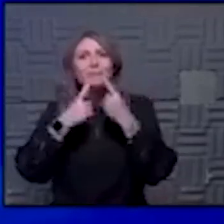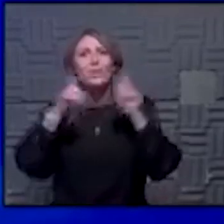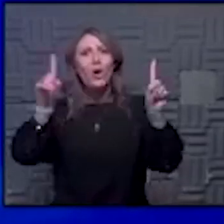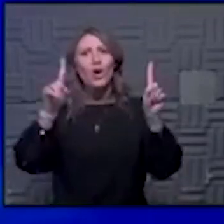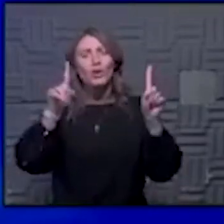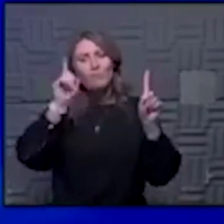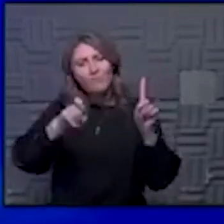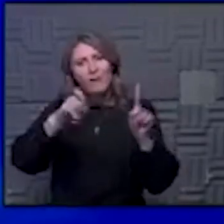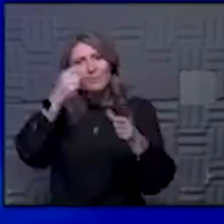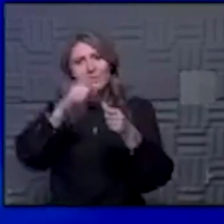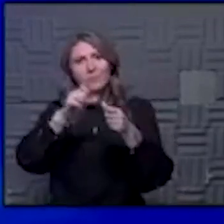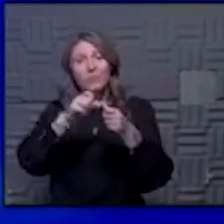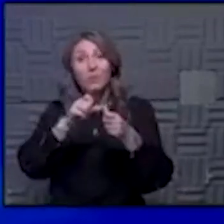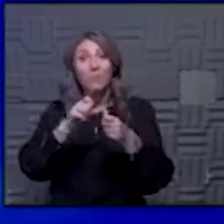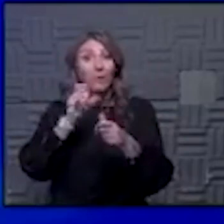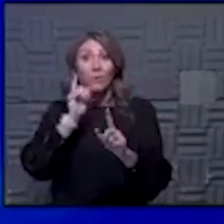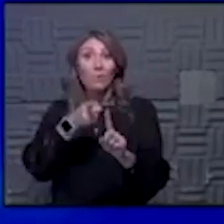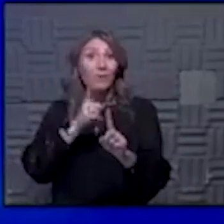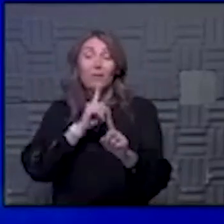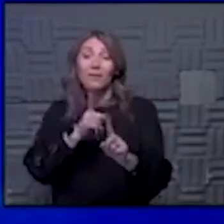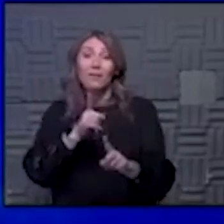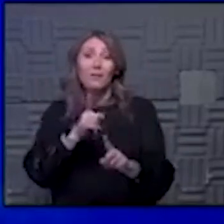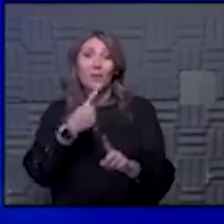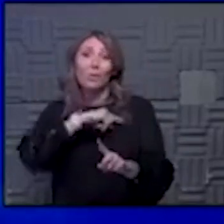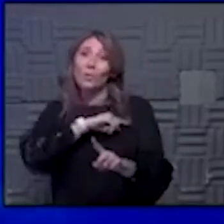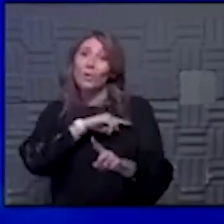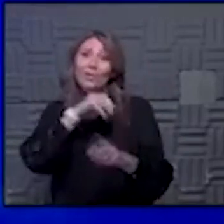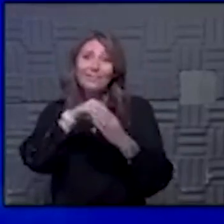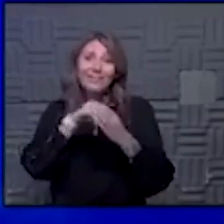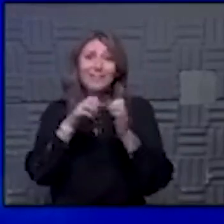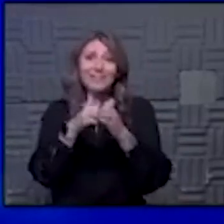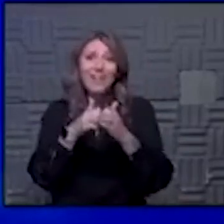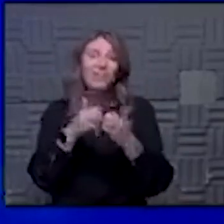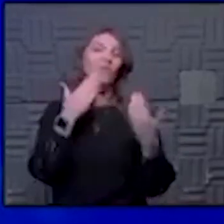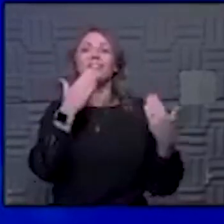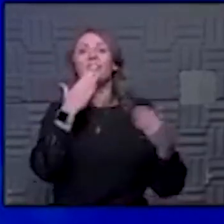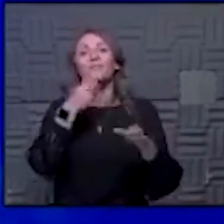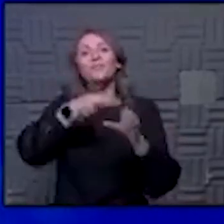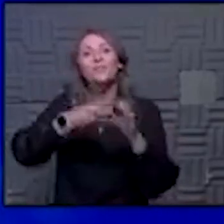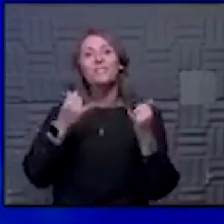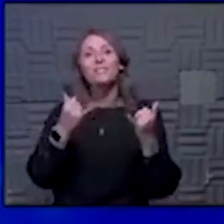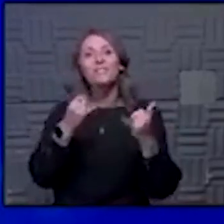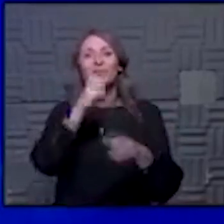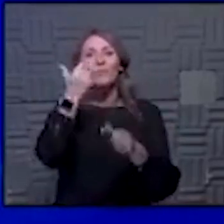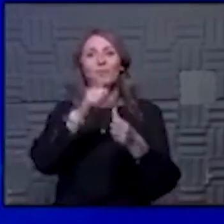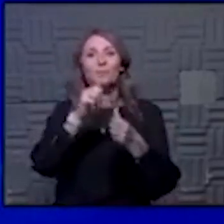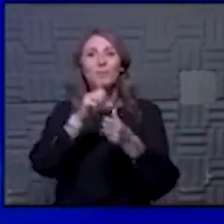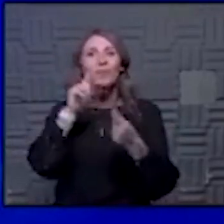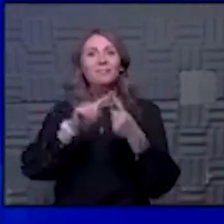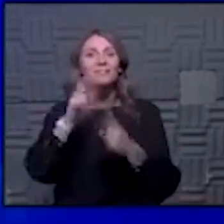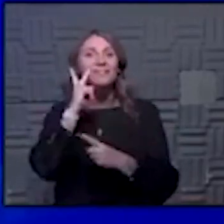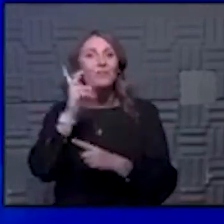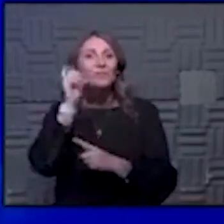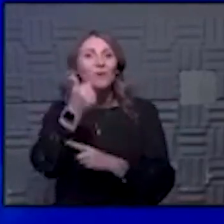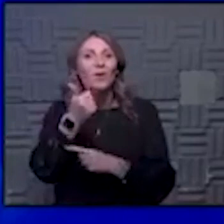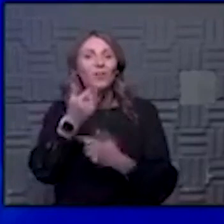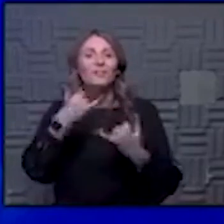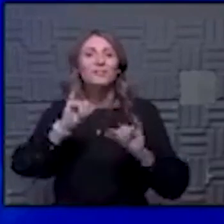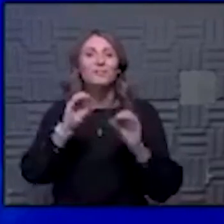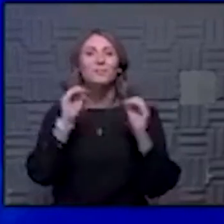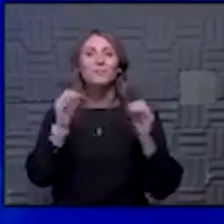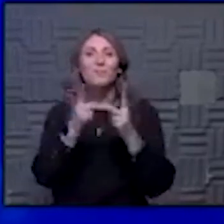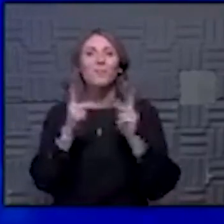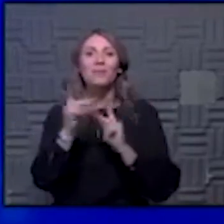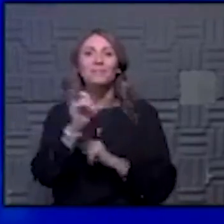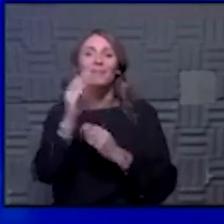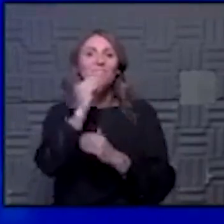remember, because ultimately we are truly in this together. So thanks for being with us today, and remember, until we see you tomorrow, there's still no place like